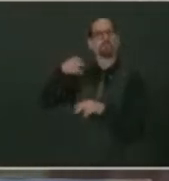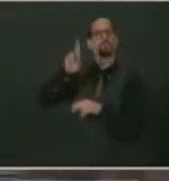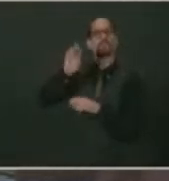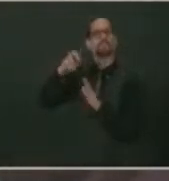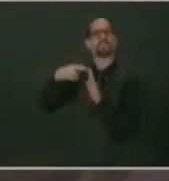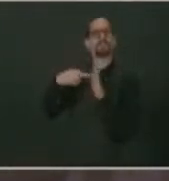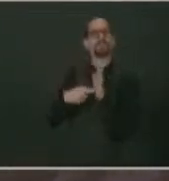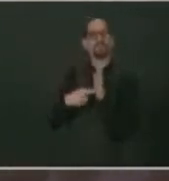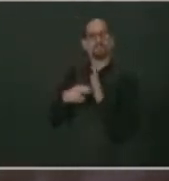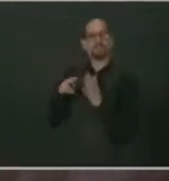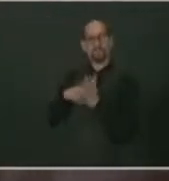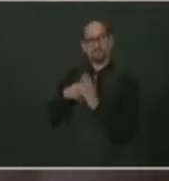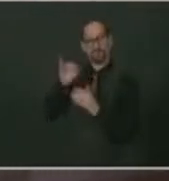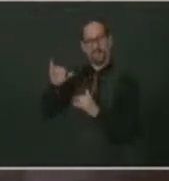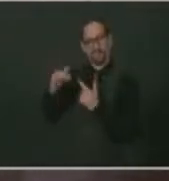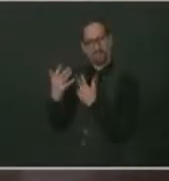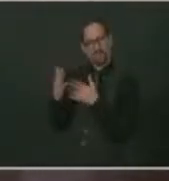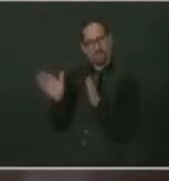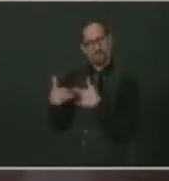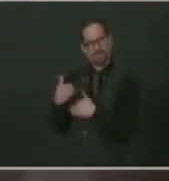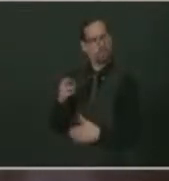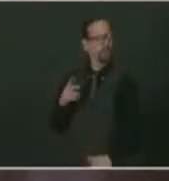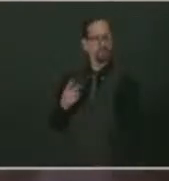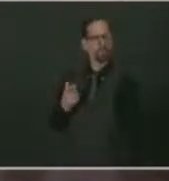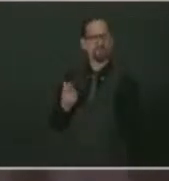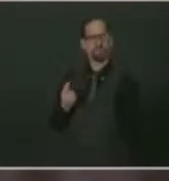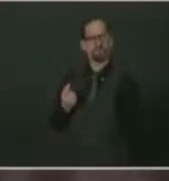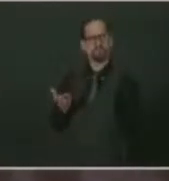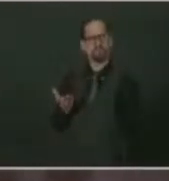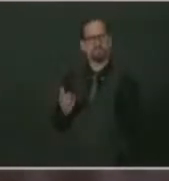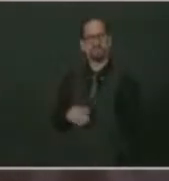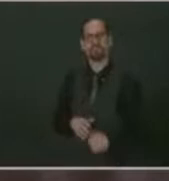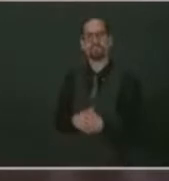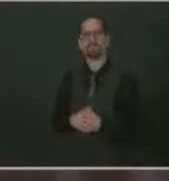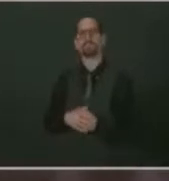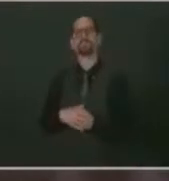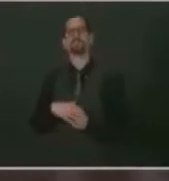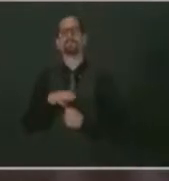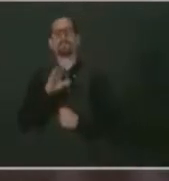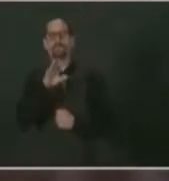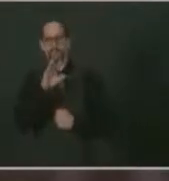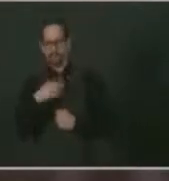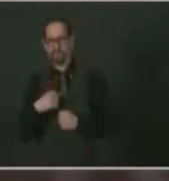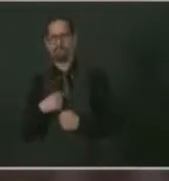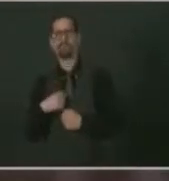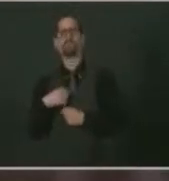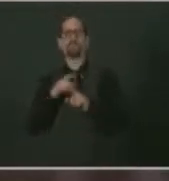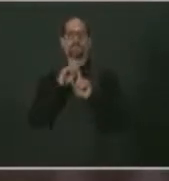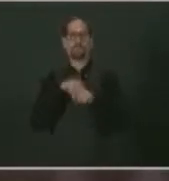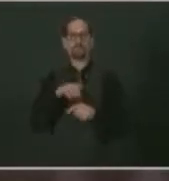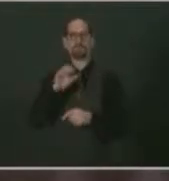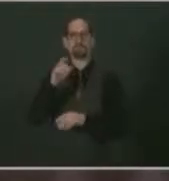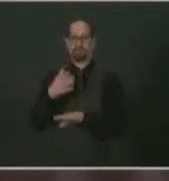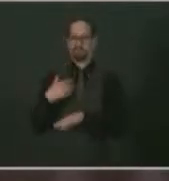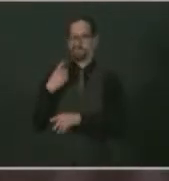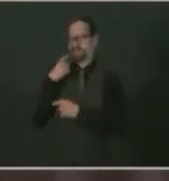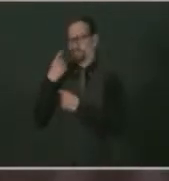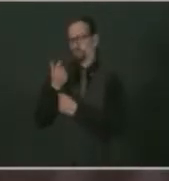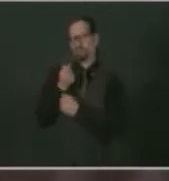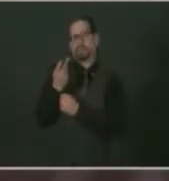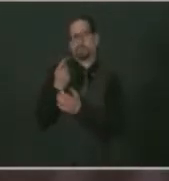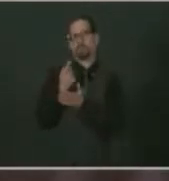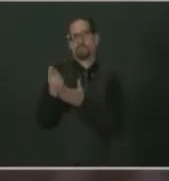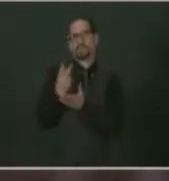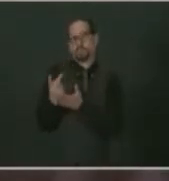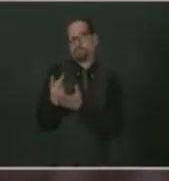Yeah, we've made several enhancements to the website over the last few weeks. So we've deprioritized the waiting room. We no longer believe that